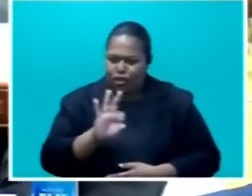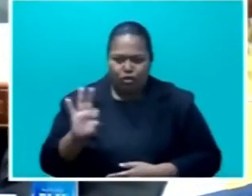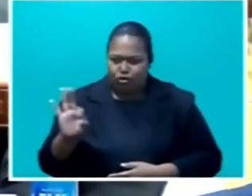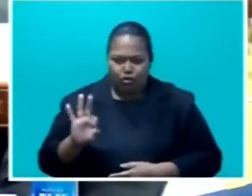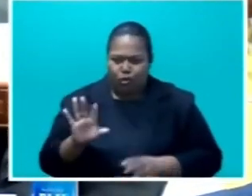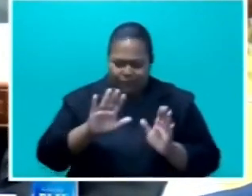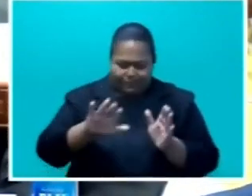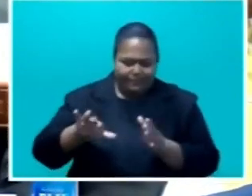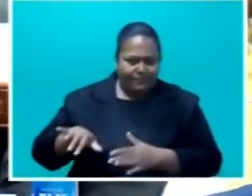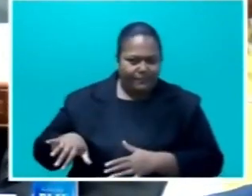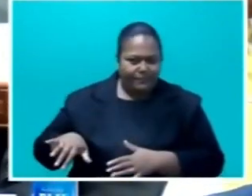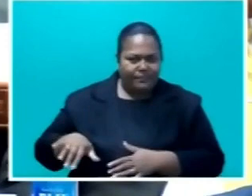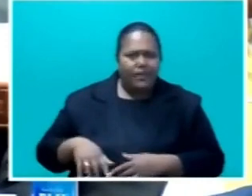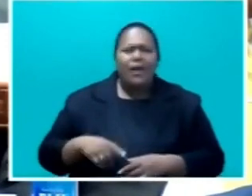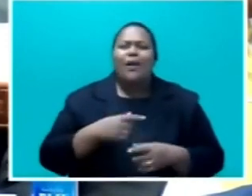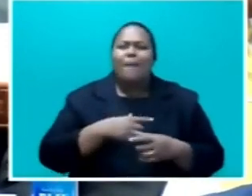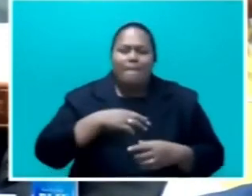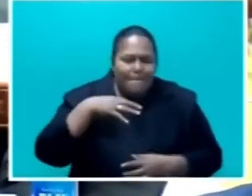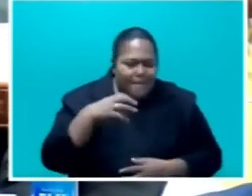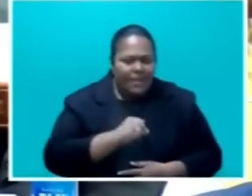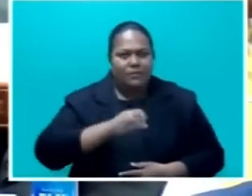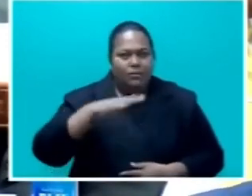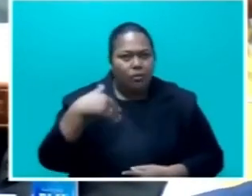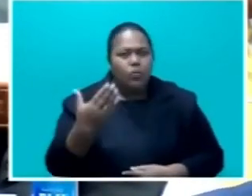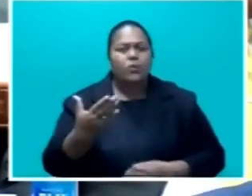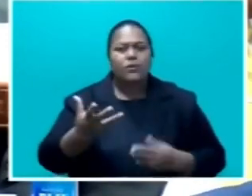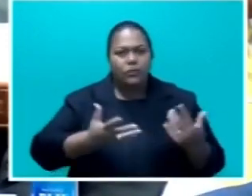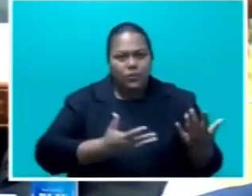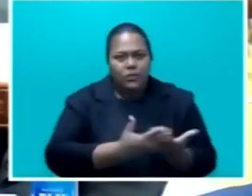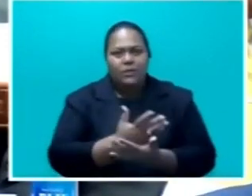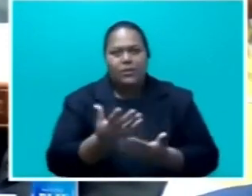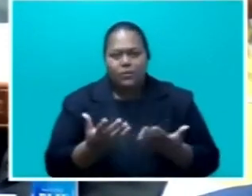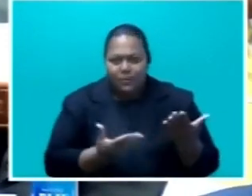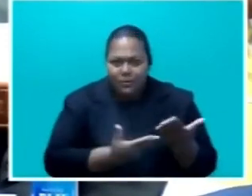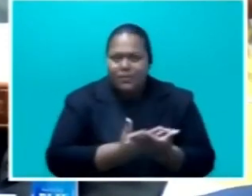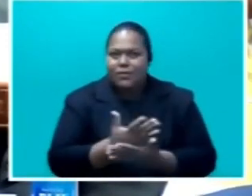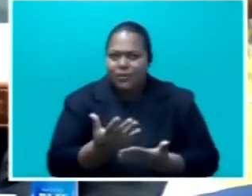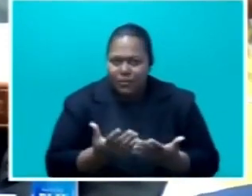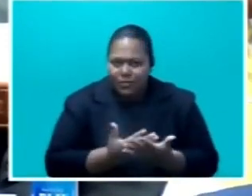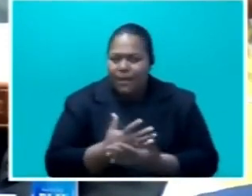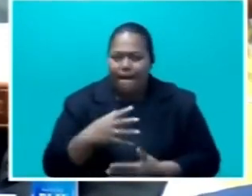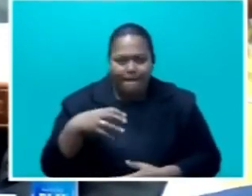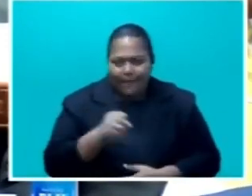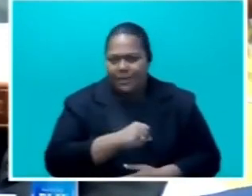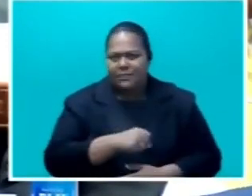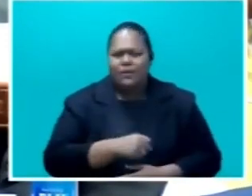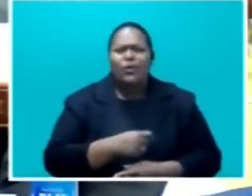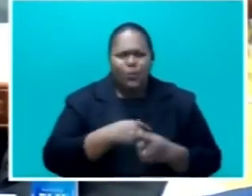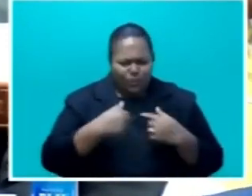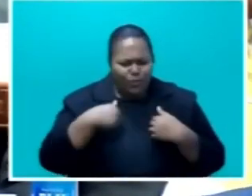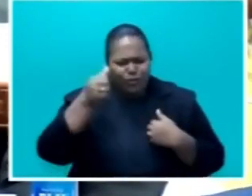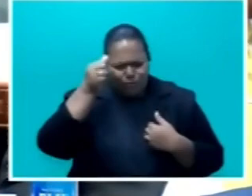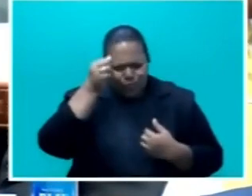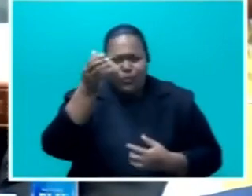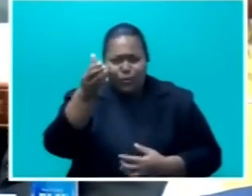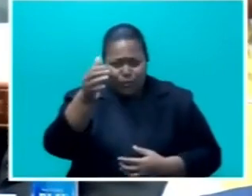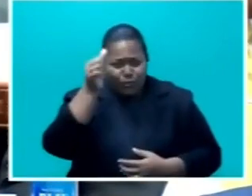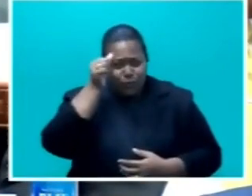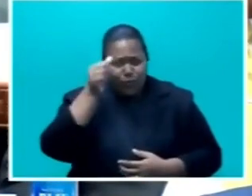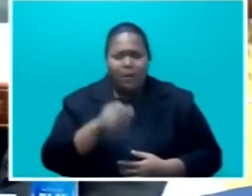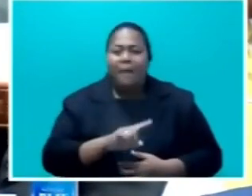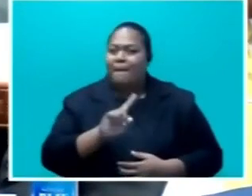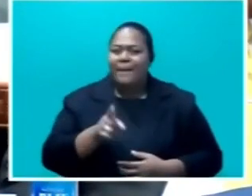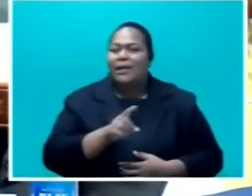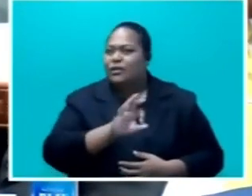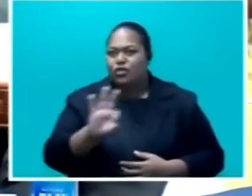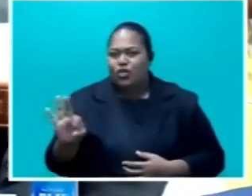This must be done at all times, but consultation, Mr. Speaker, as we know, you know, sir, was not the style of the Fiji First